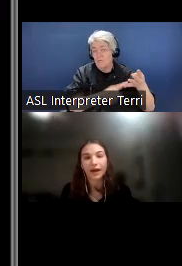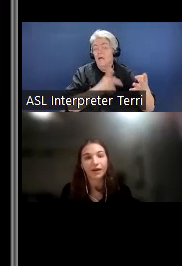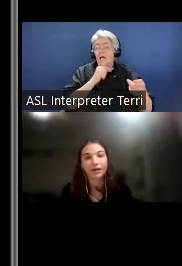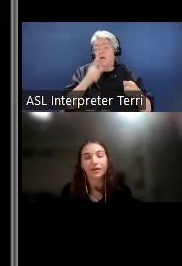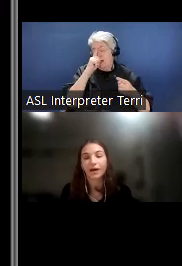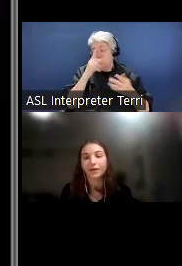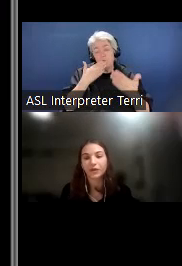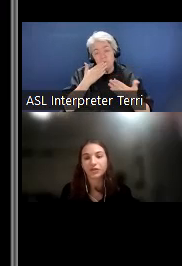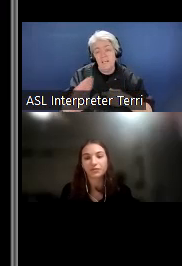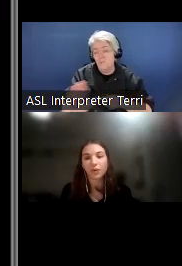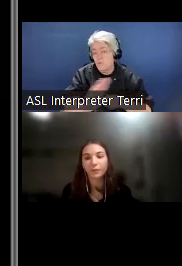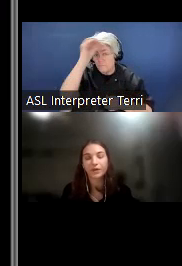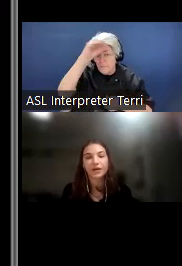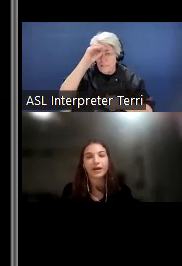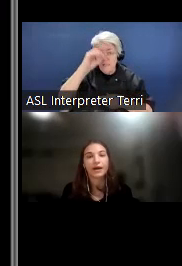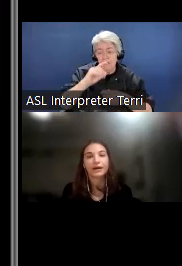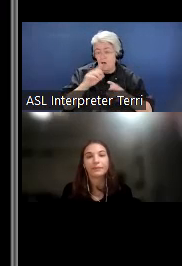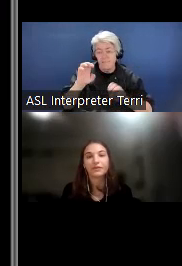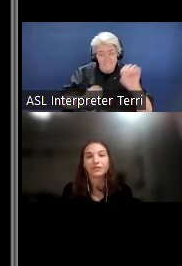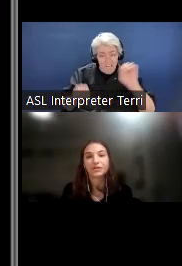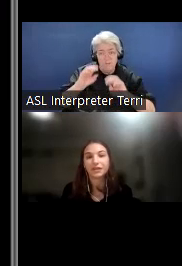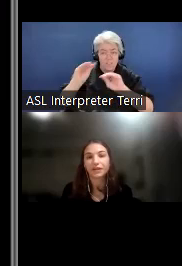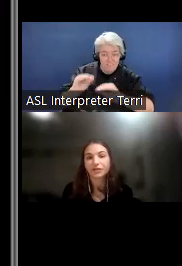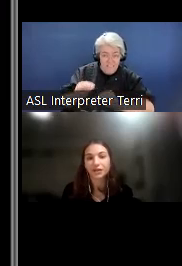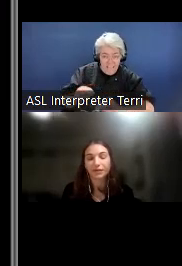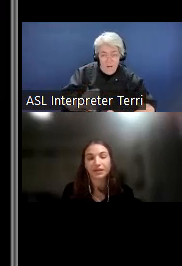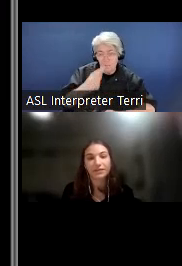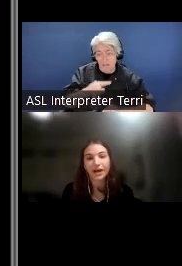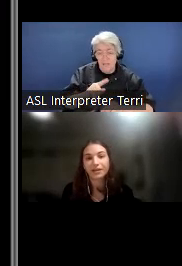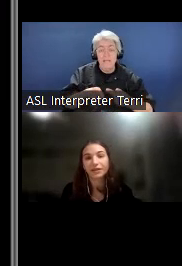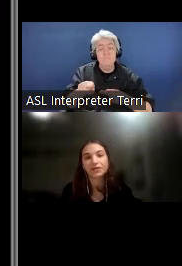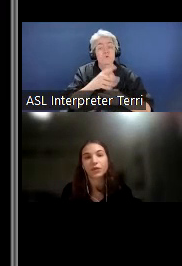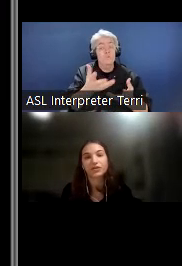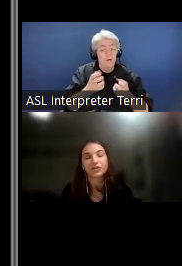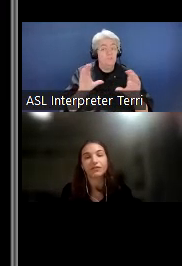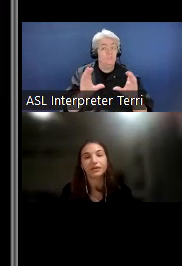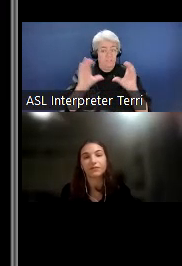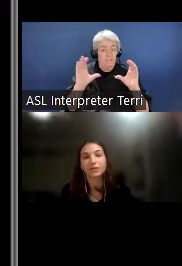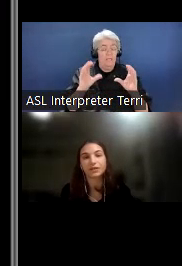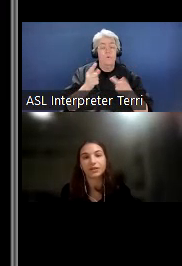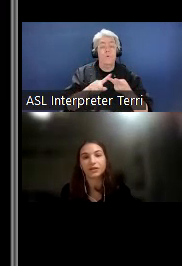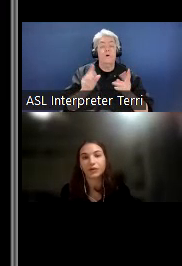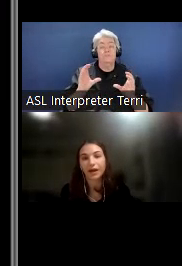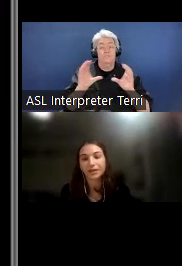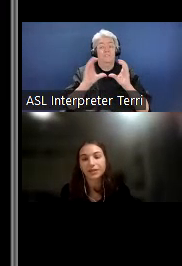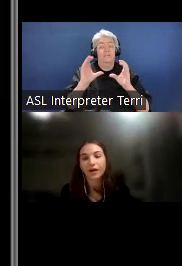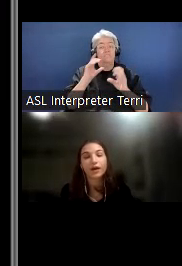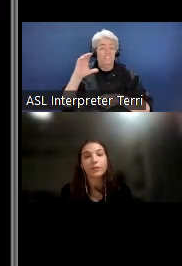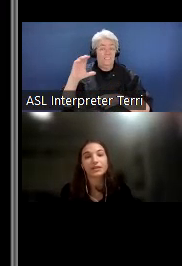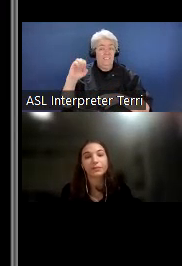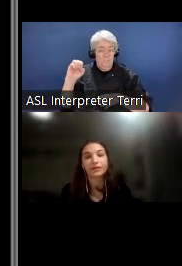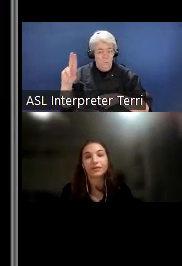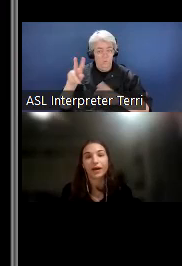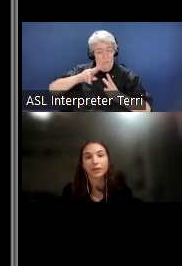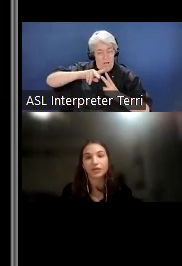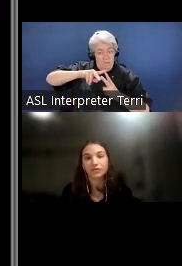all feedback on our evaluation form. If you're seeking a certificate of attendance or a certificate for CEU credits,